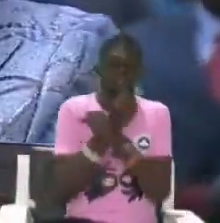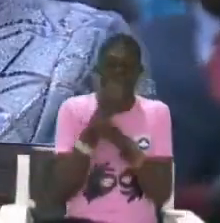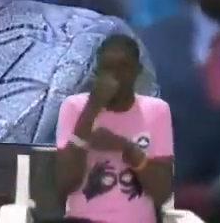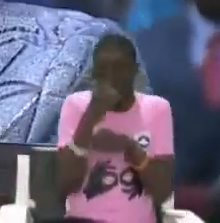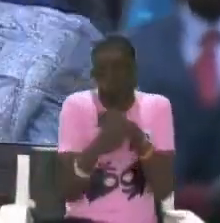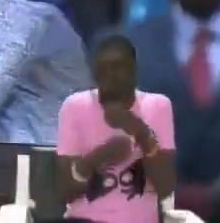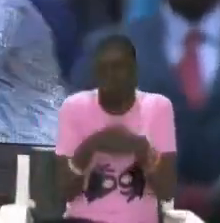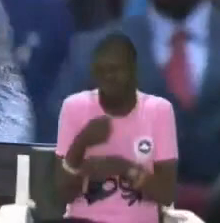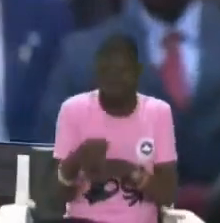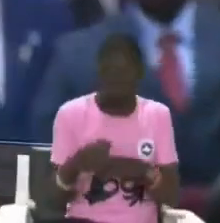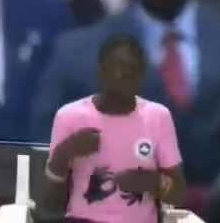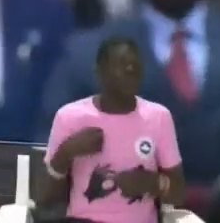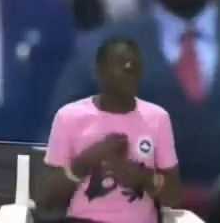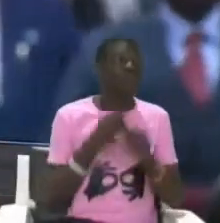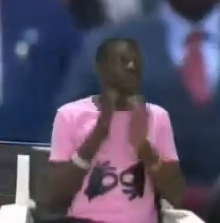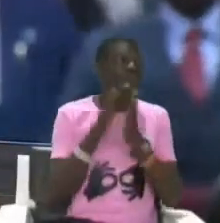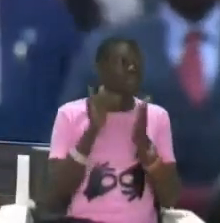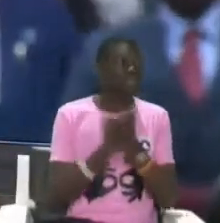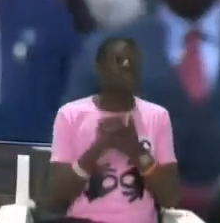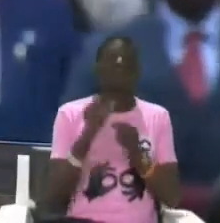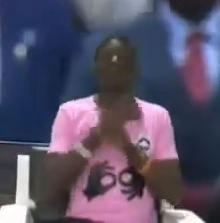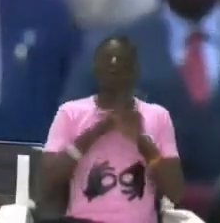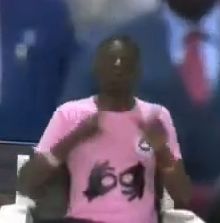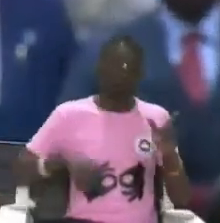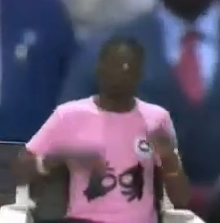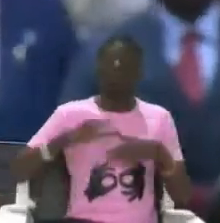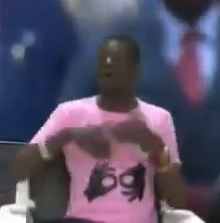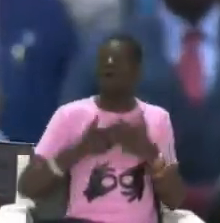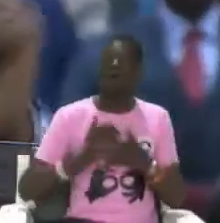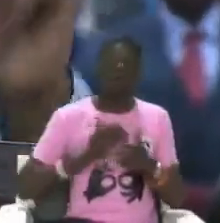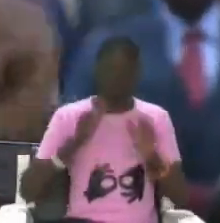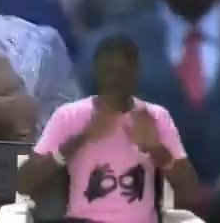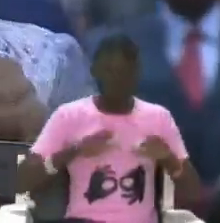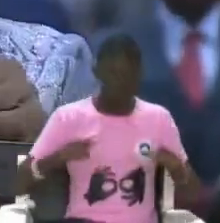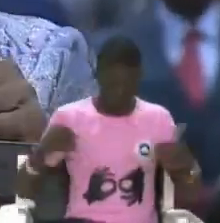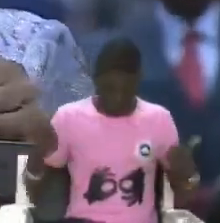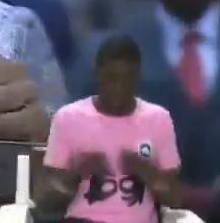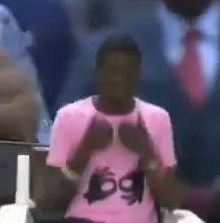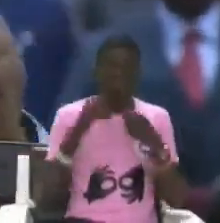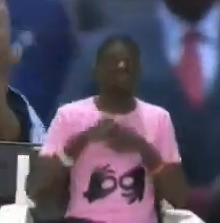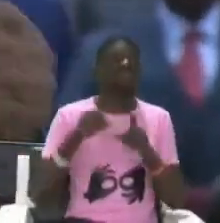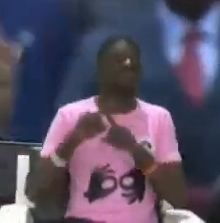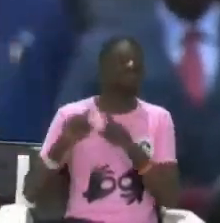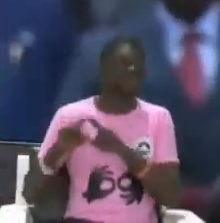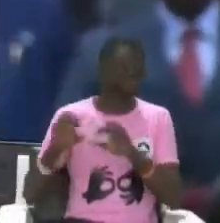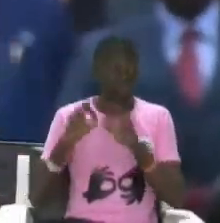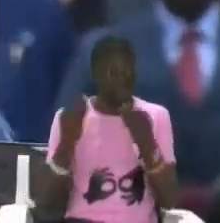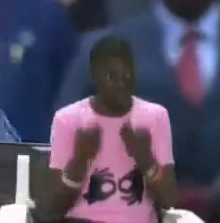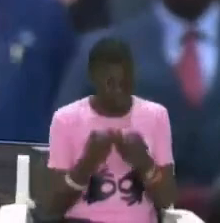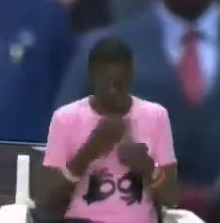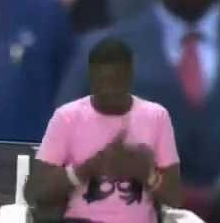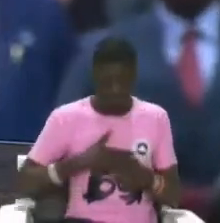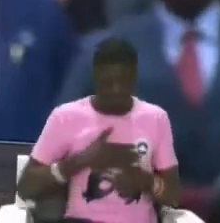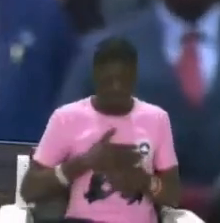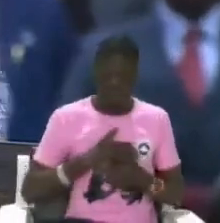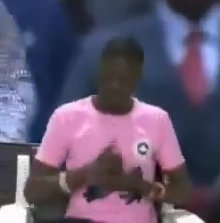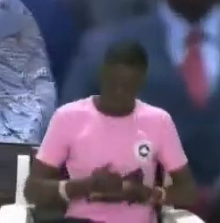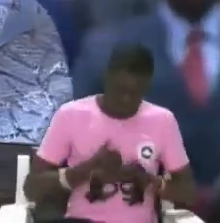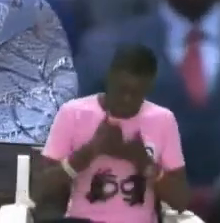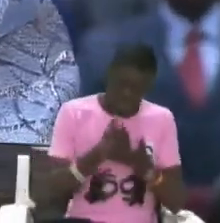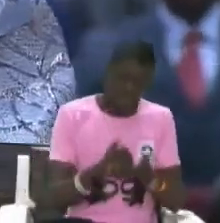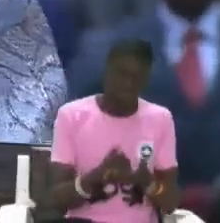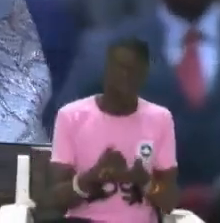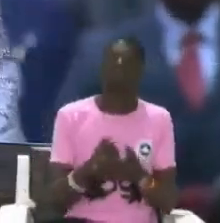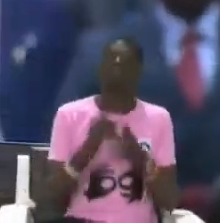eternal, we pray that, oh God, all children that are challenged in various families, please, Daddy, have mercy. Have